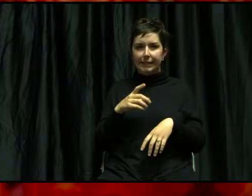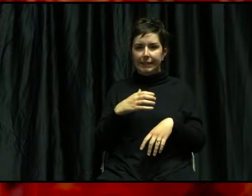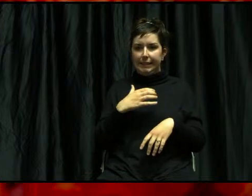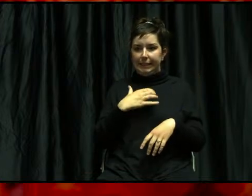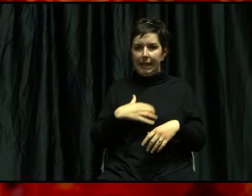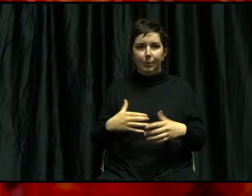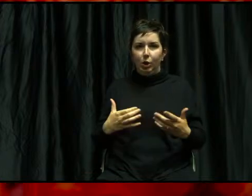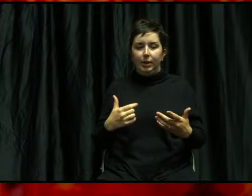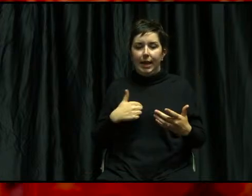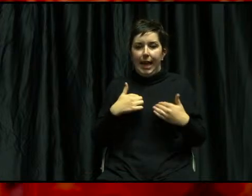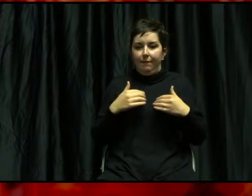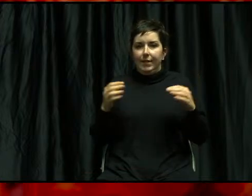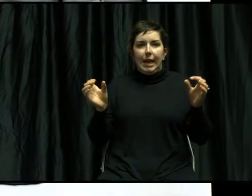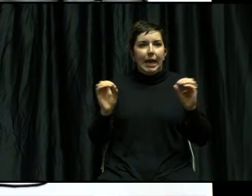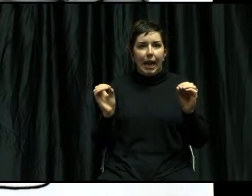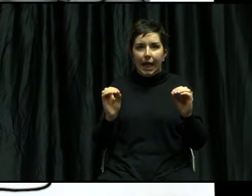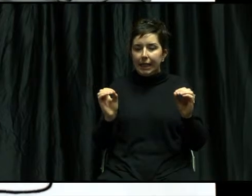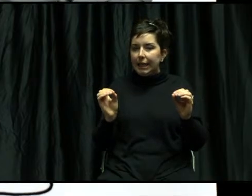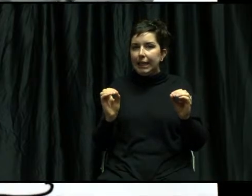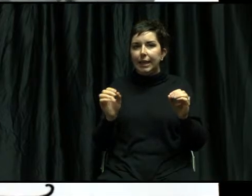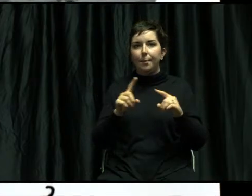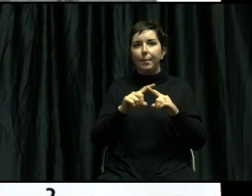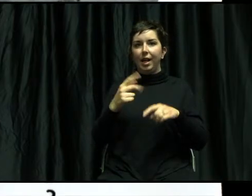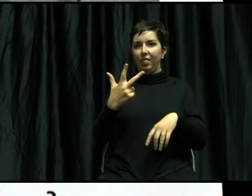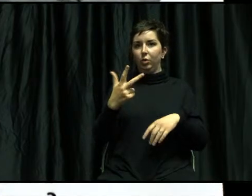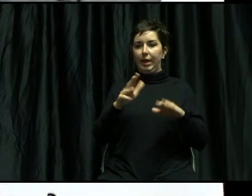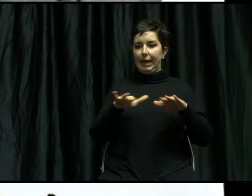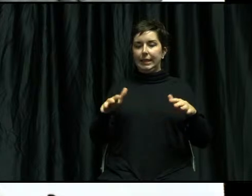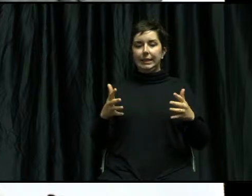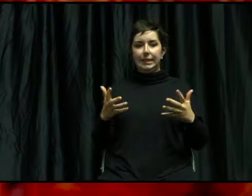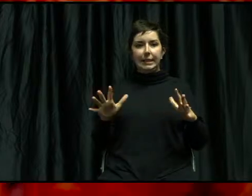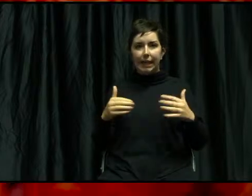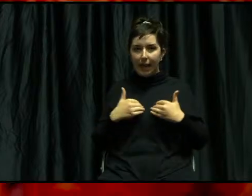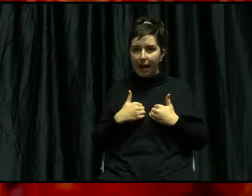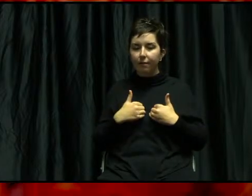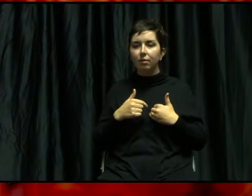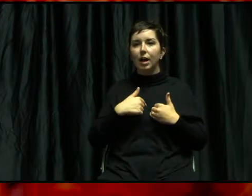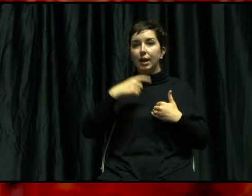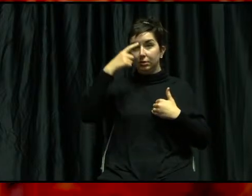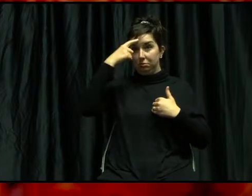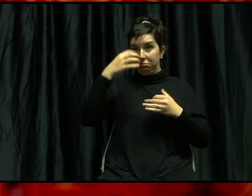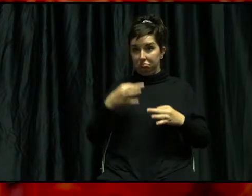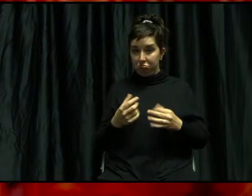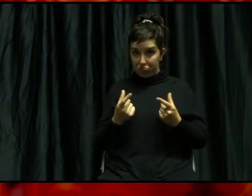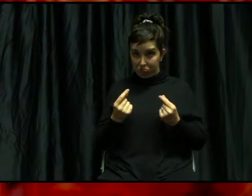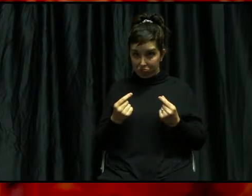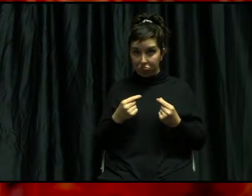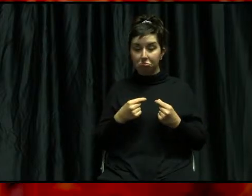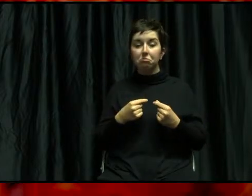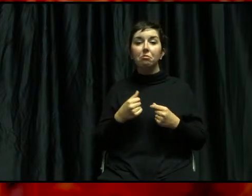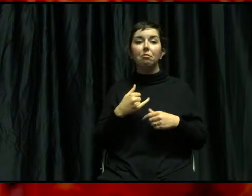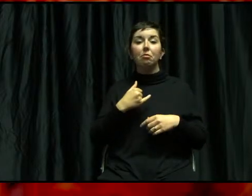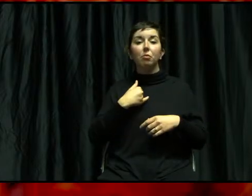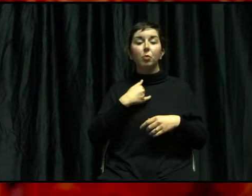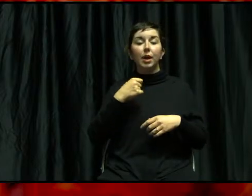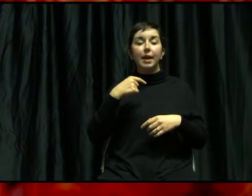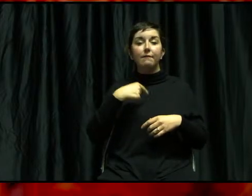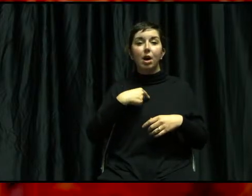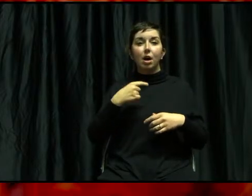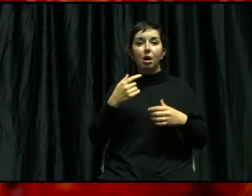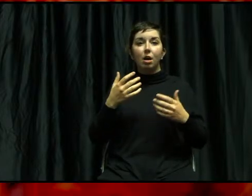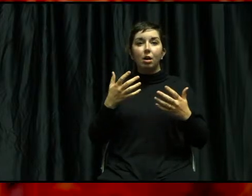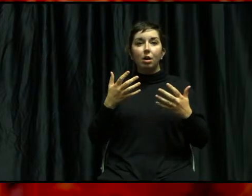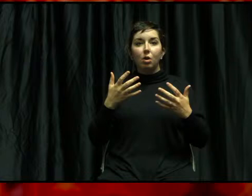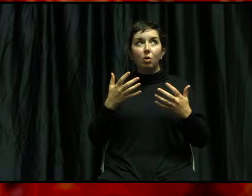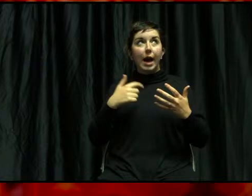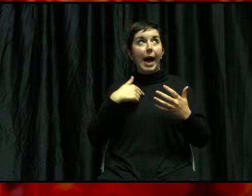had nothing, just nothing but the 3 kids. And I decided that if I was I had to go